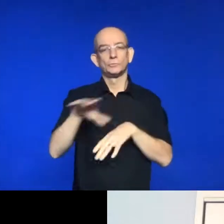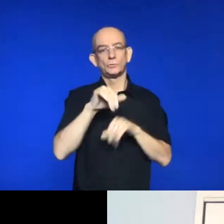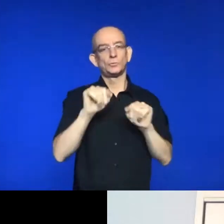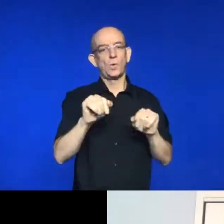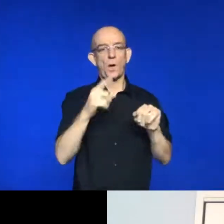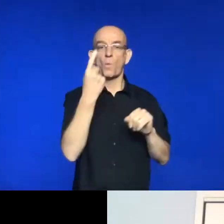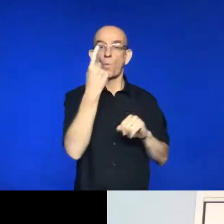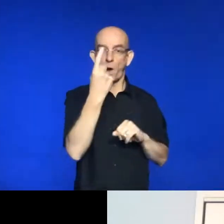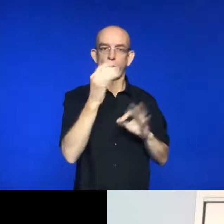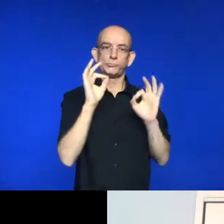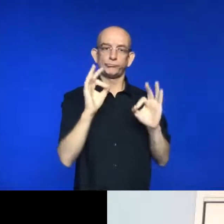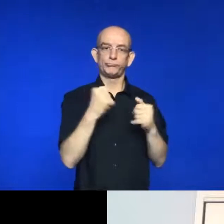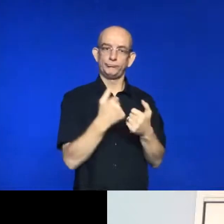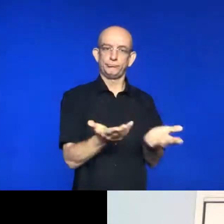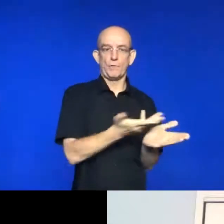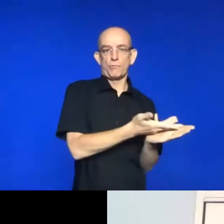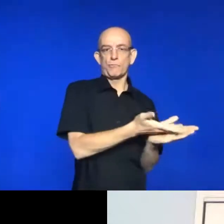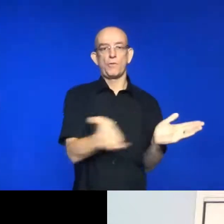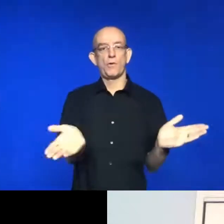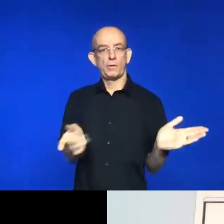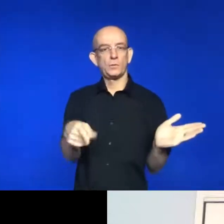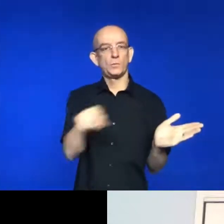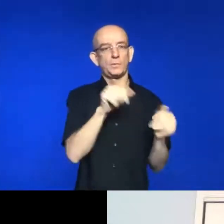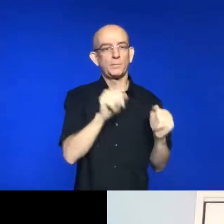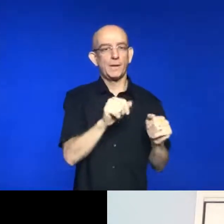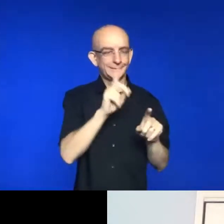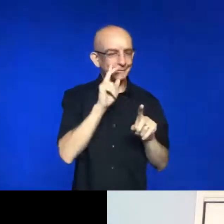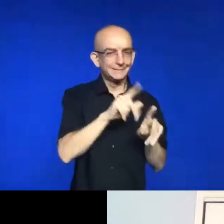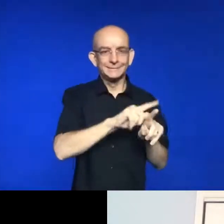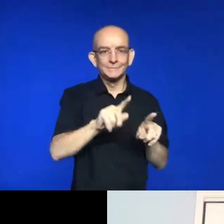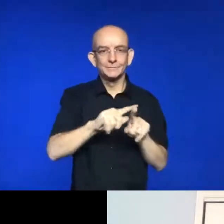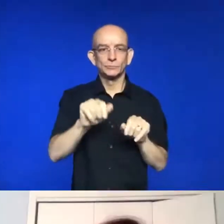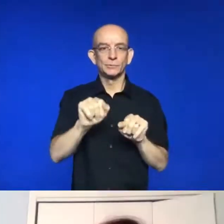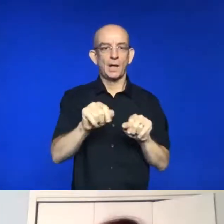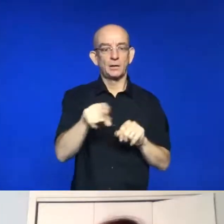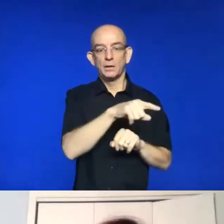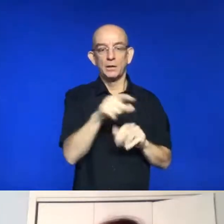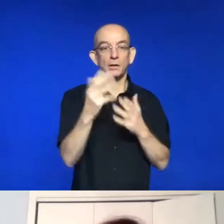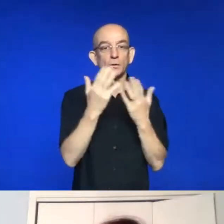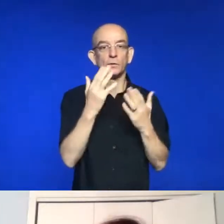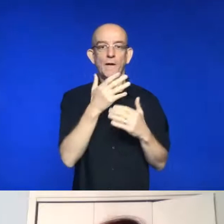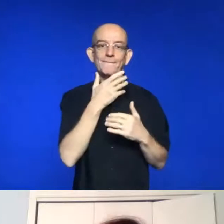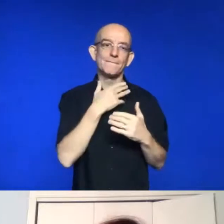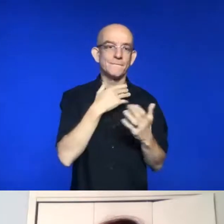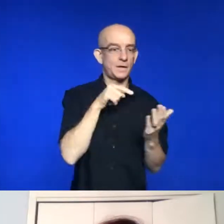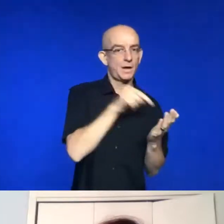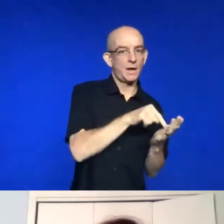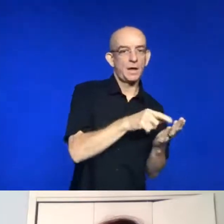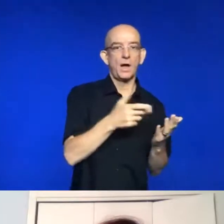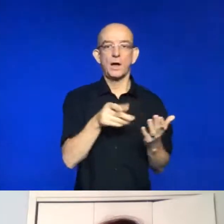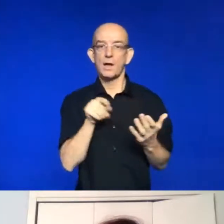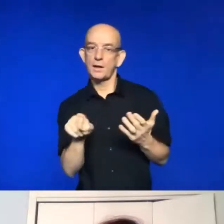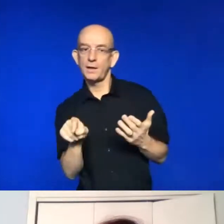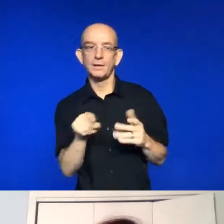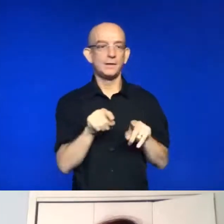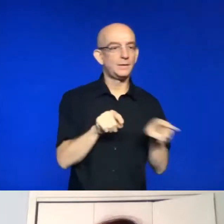options for students who wish to engage with content and respond to content in ways that are more suited for them. And we know that